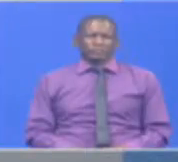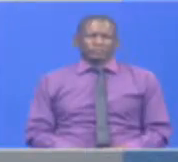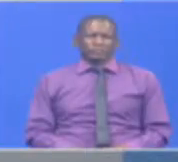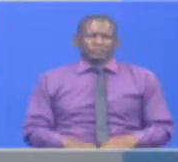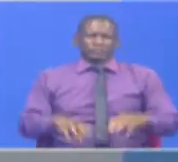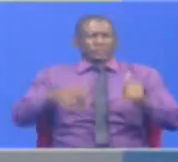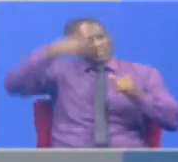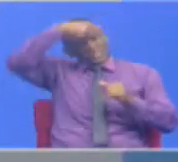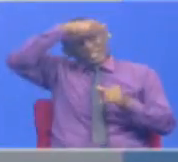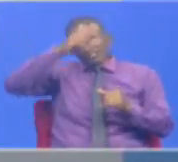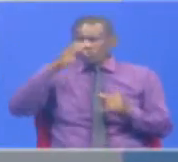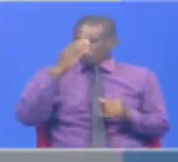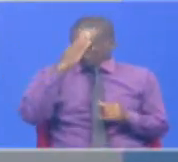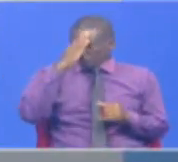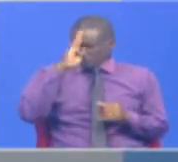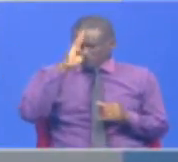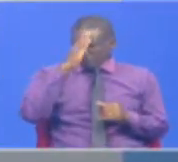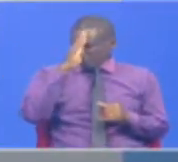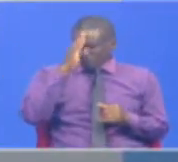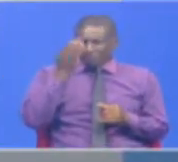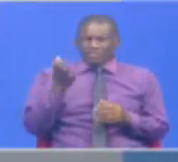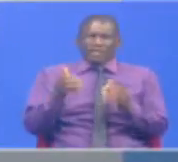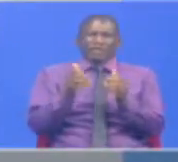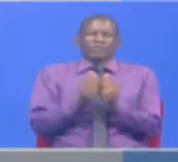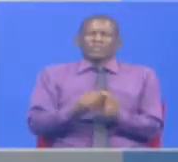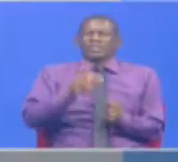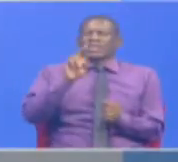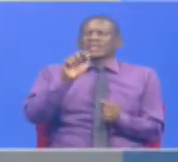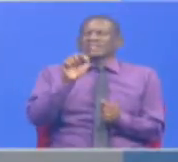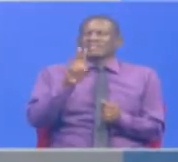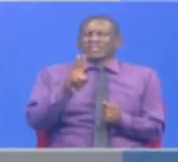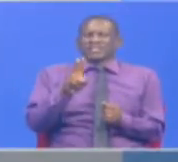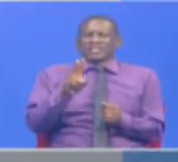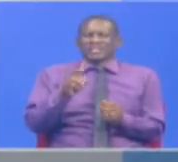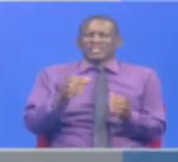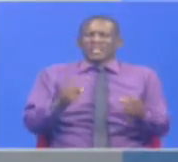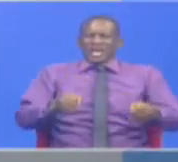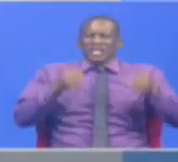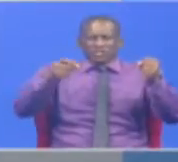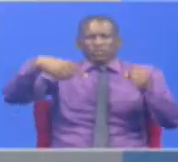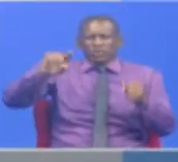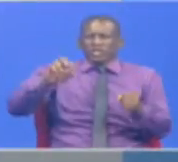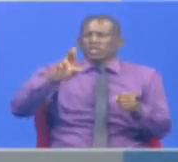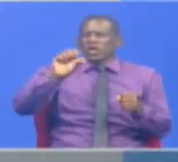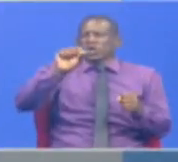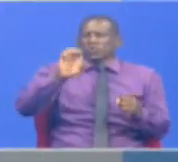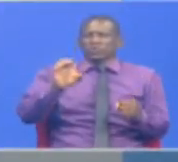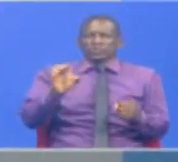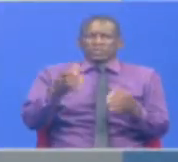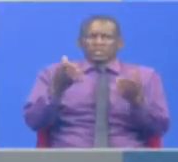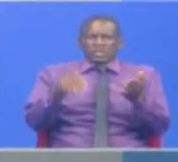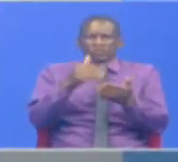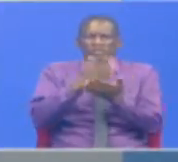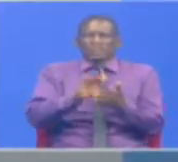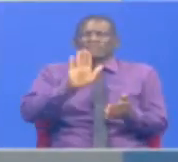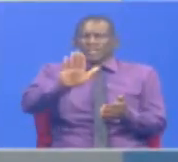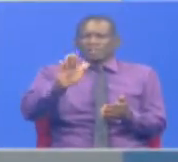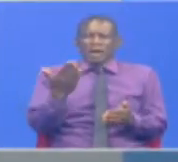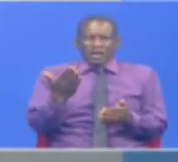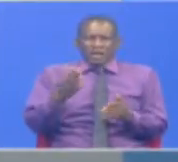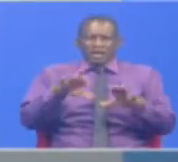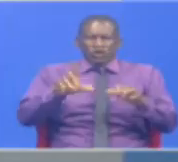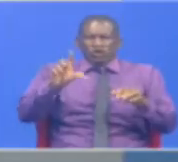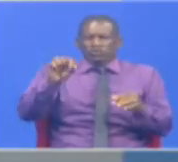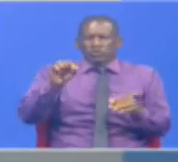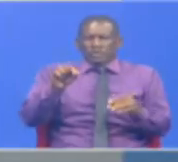Degree of Doubt there with NTV's award-winning journalist Rose Wangoi. Some feedback on Twitter.